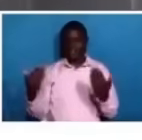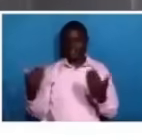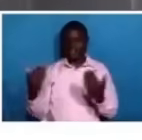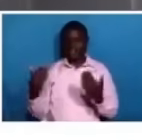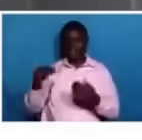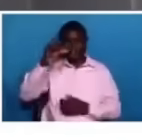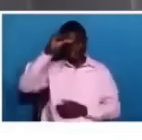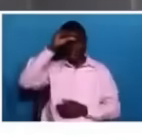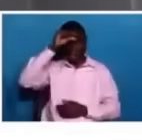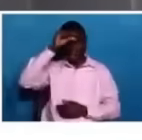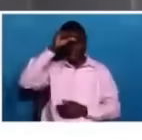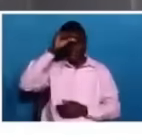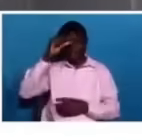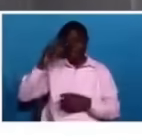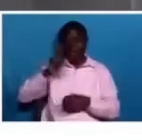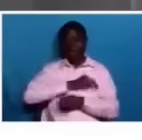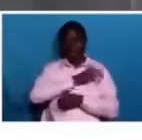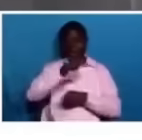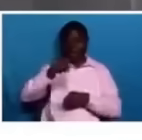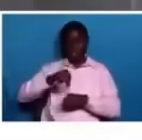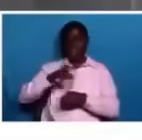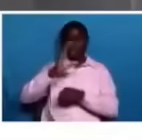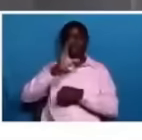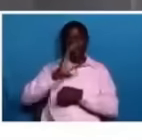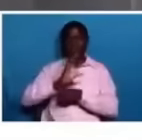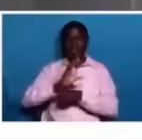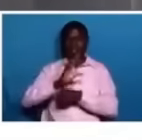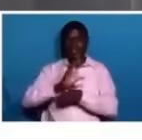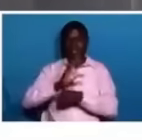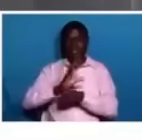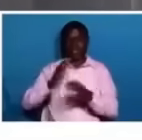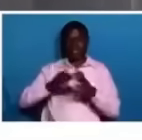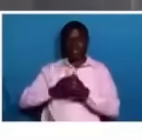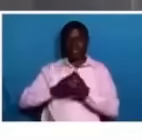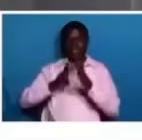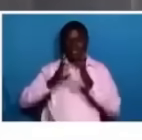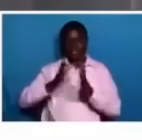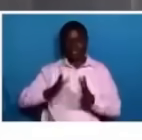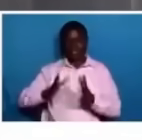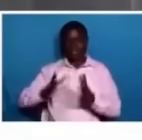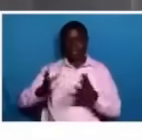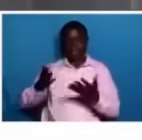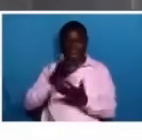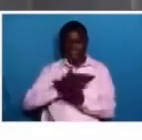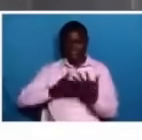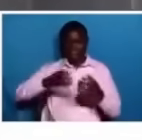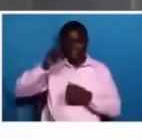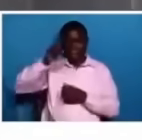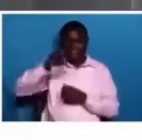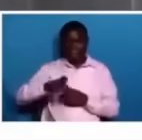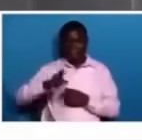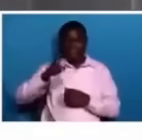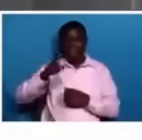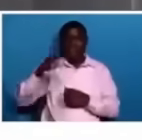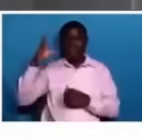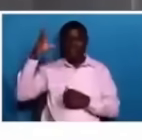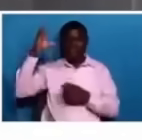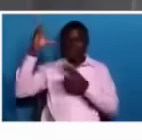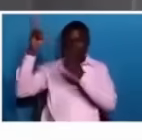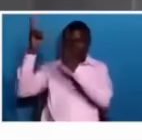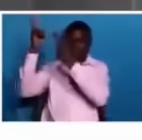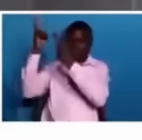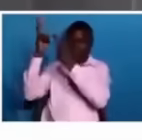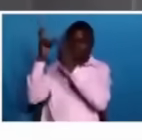governance of a nation. And the church and church leaders must engage in such. So we hear the